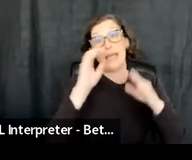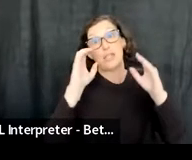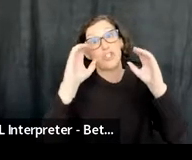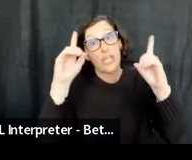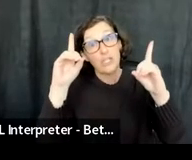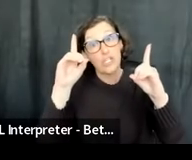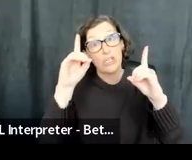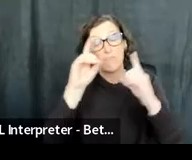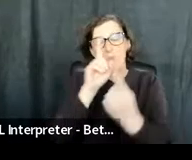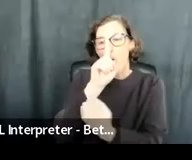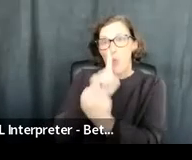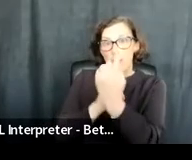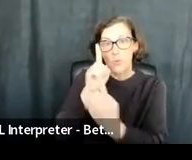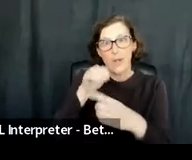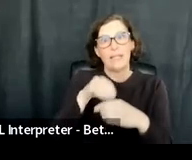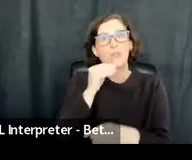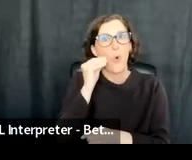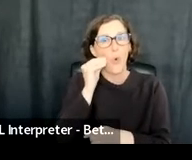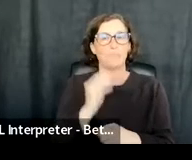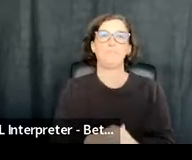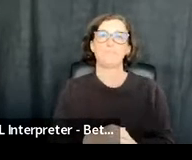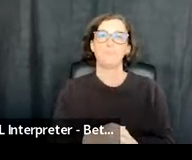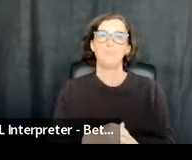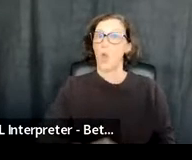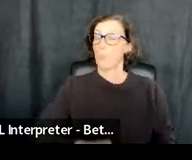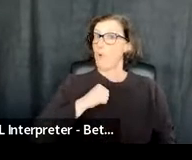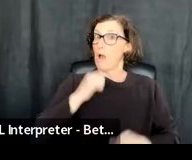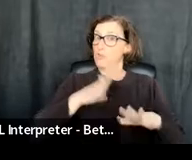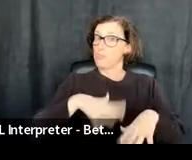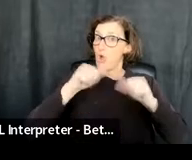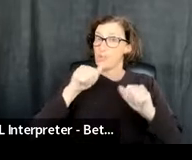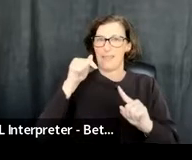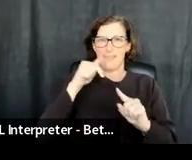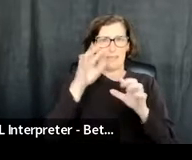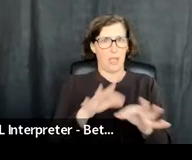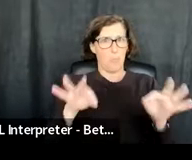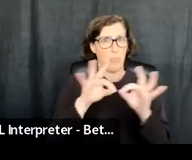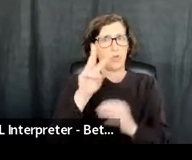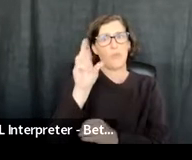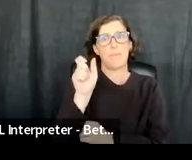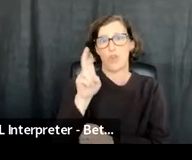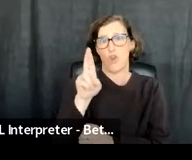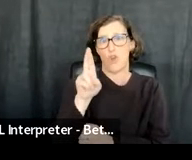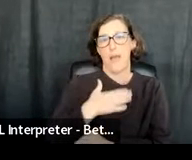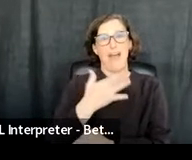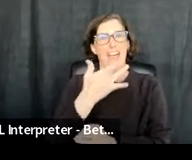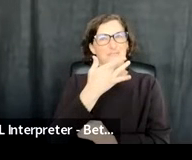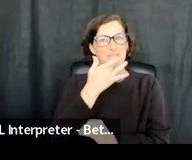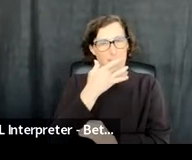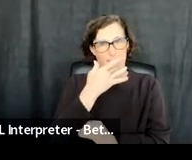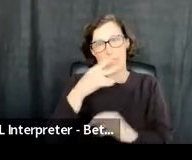or one-on-one in the home. We're proud to be hosting this very important webinar, one of my favorite topics, AT